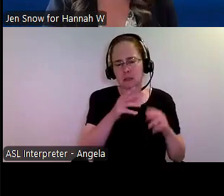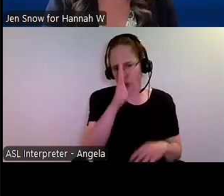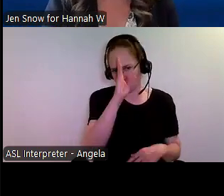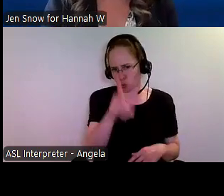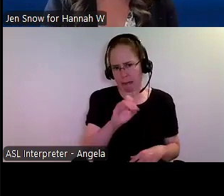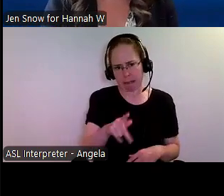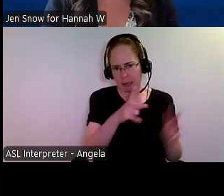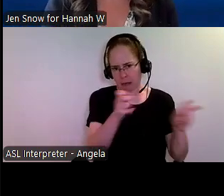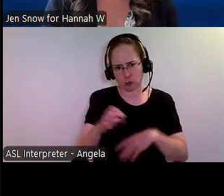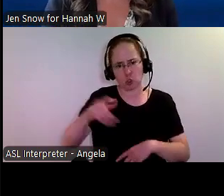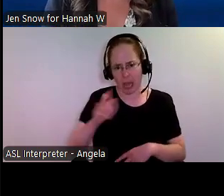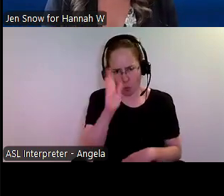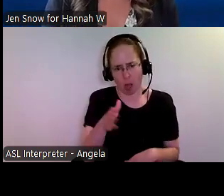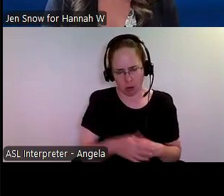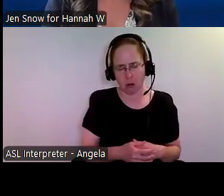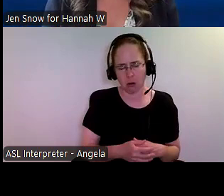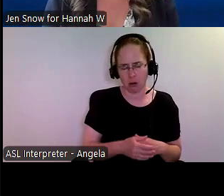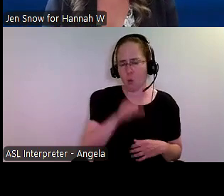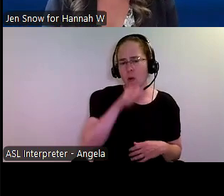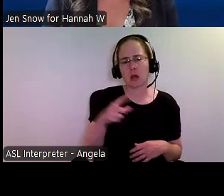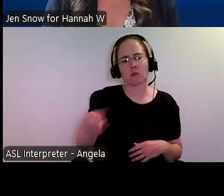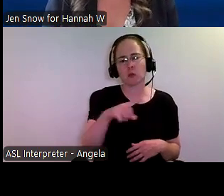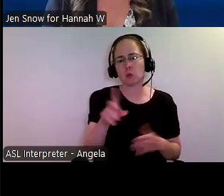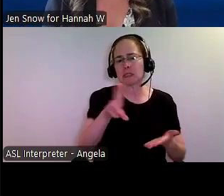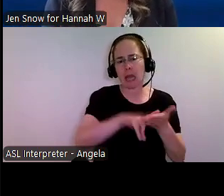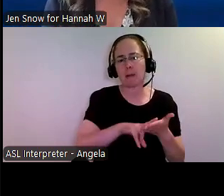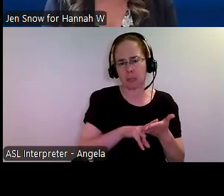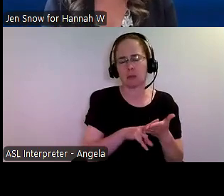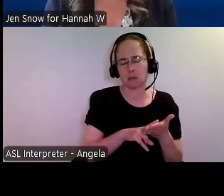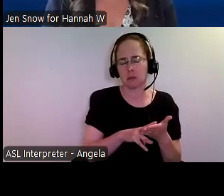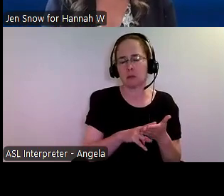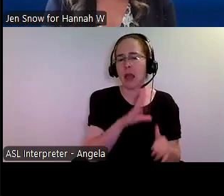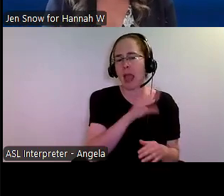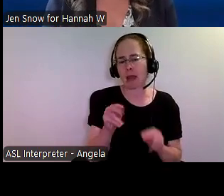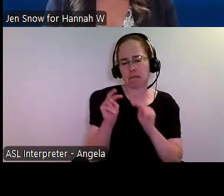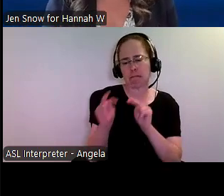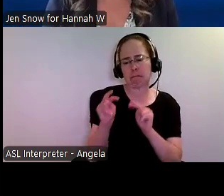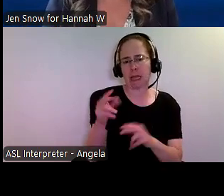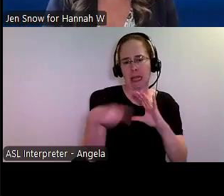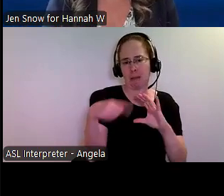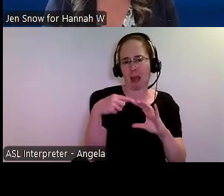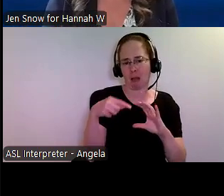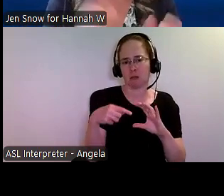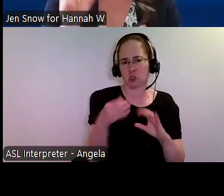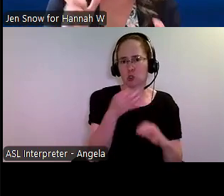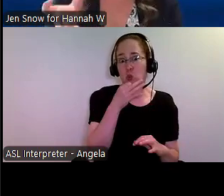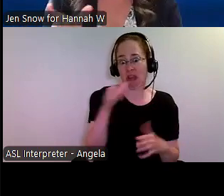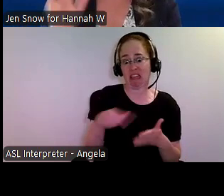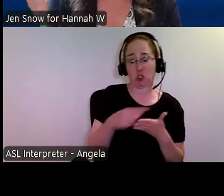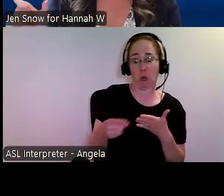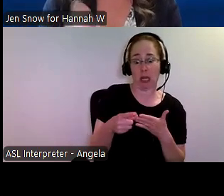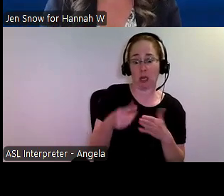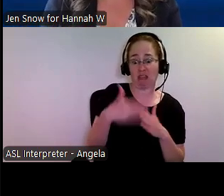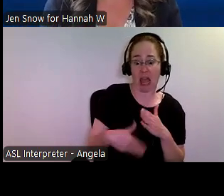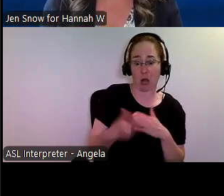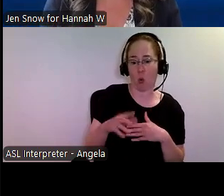link in the chat yet, but would love for folks to sign up and then keep a look out on your email because it'll be coming either the end of